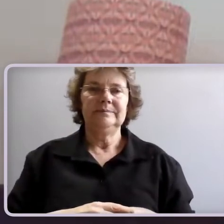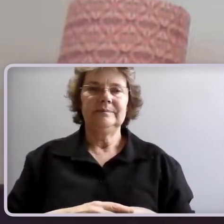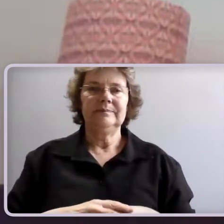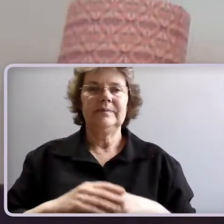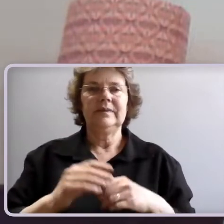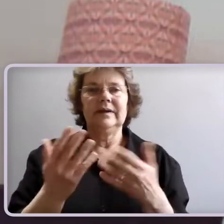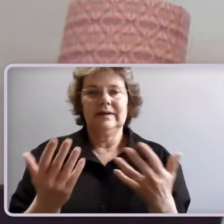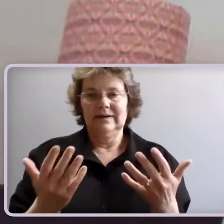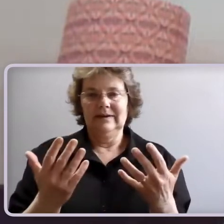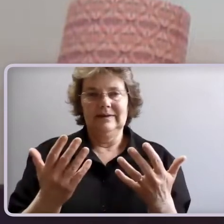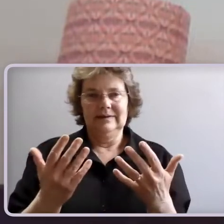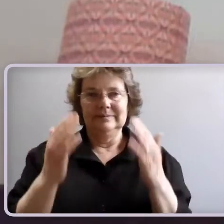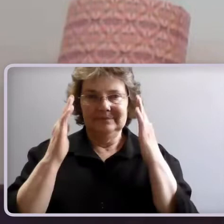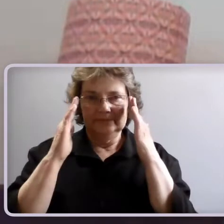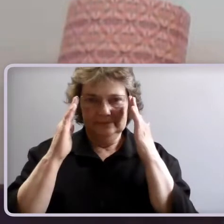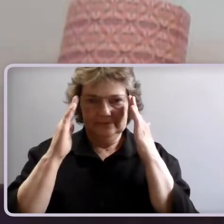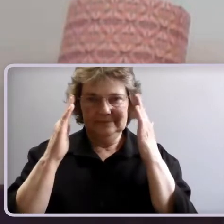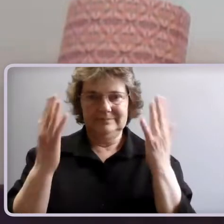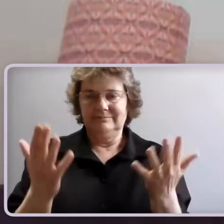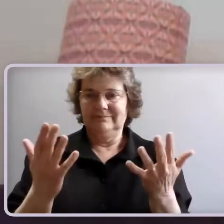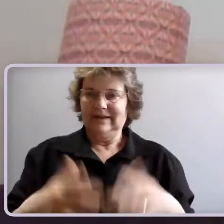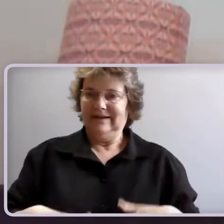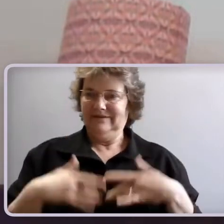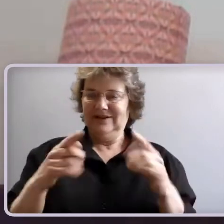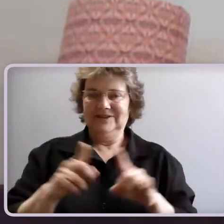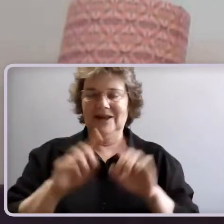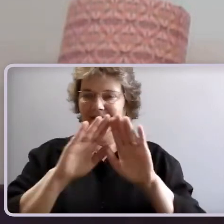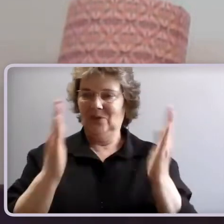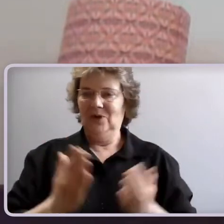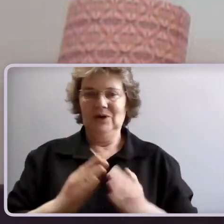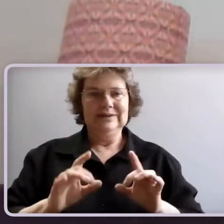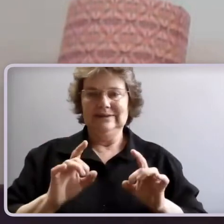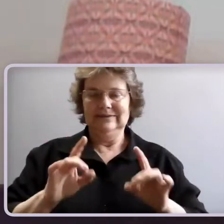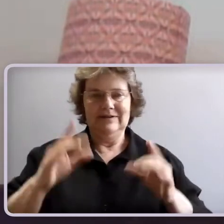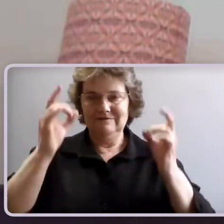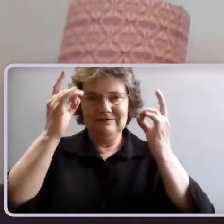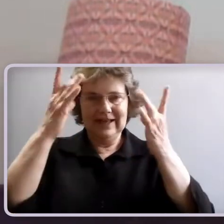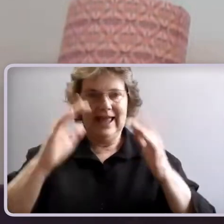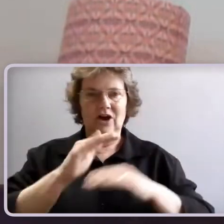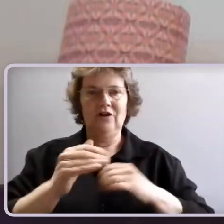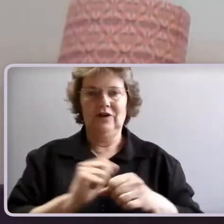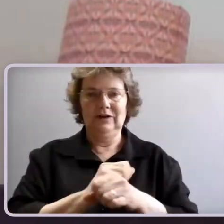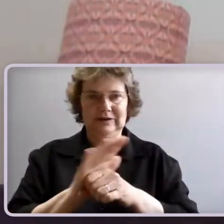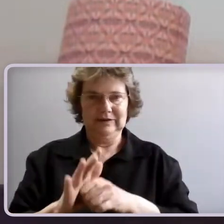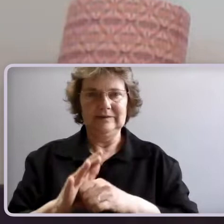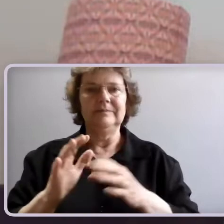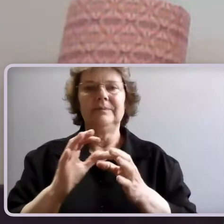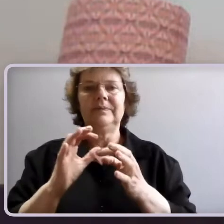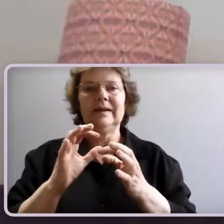about by the rest of the world, in Indigenous communities it's still very much front and centre, because we're still